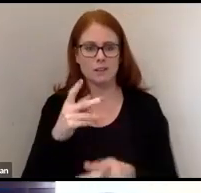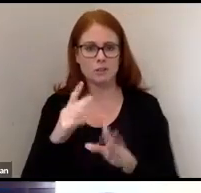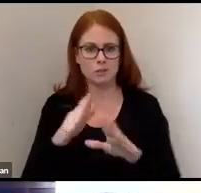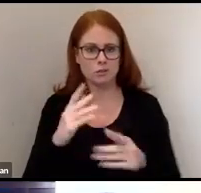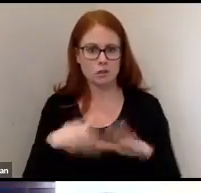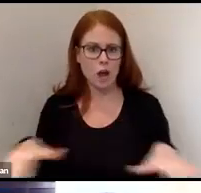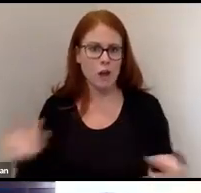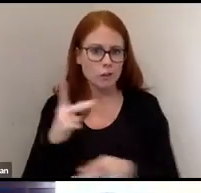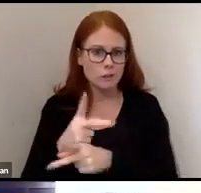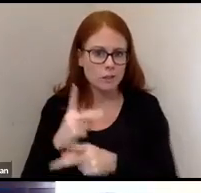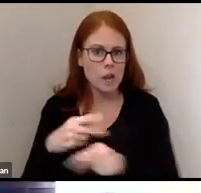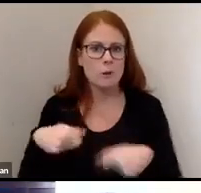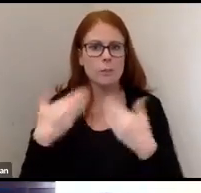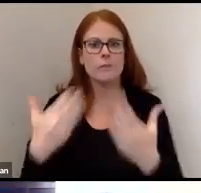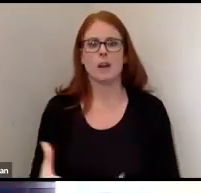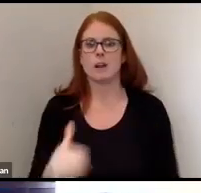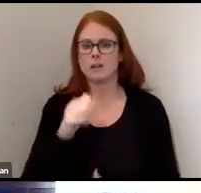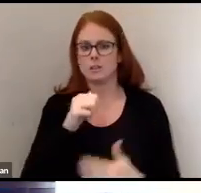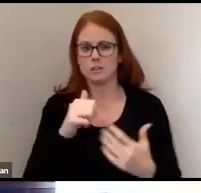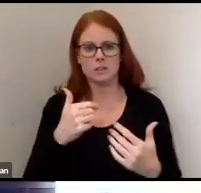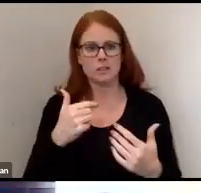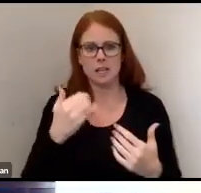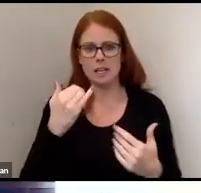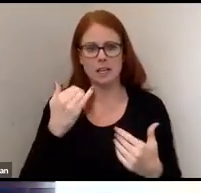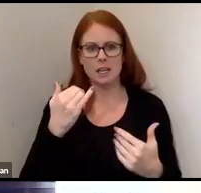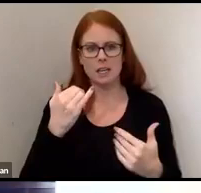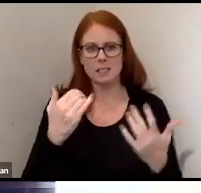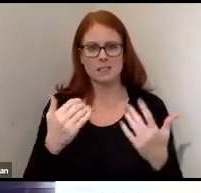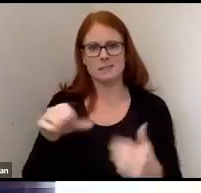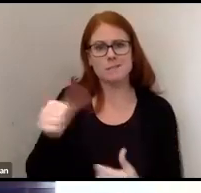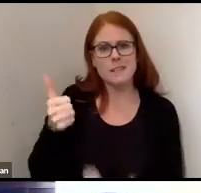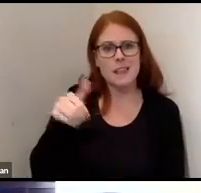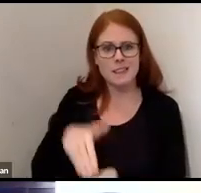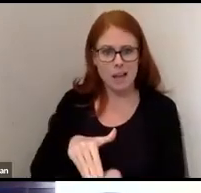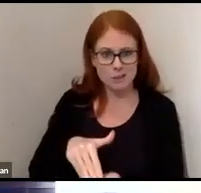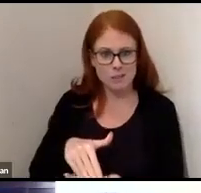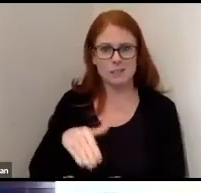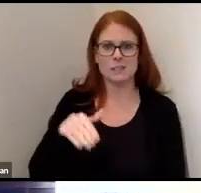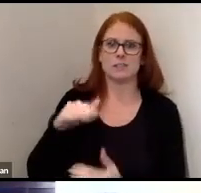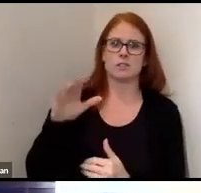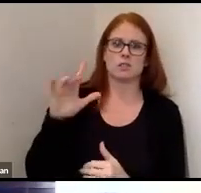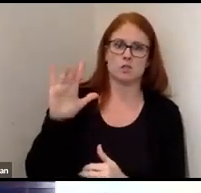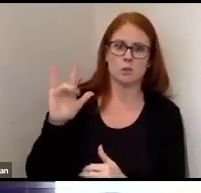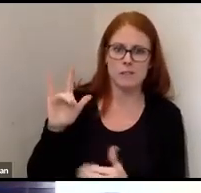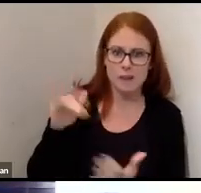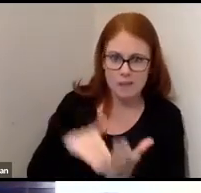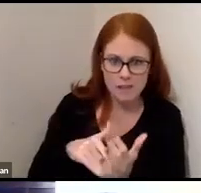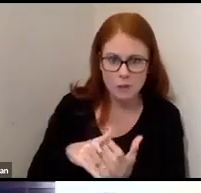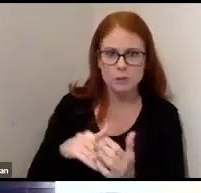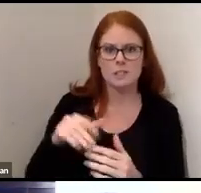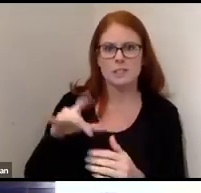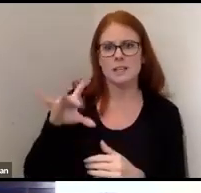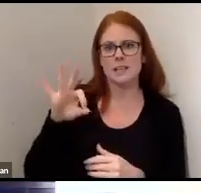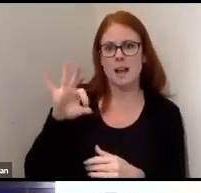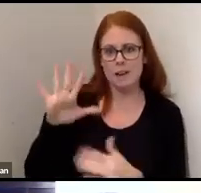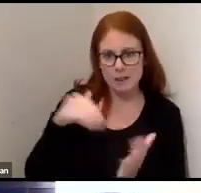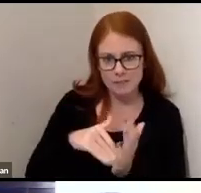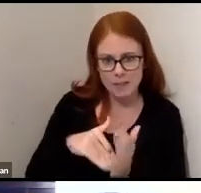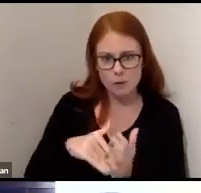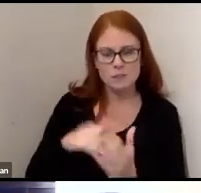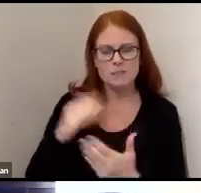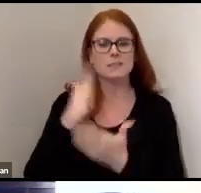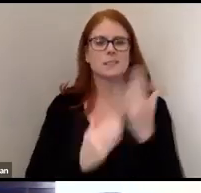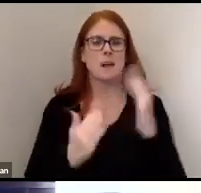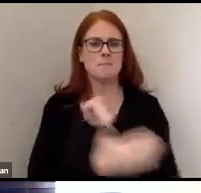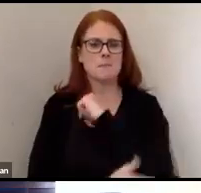not, we're dealing with 25,000. If we're dealing with 10,000, 65 plus, we are not, we're dealing with 95,000. So the option